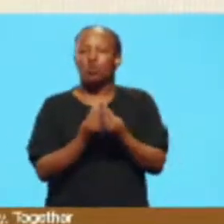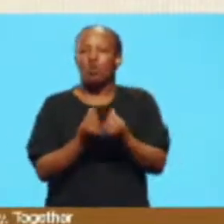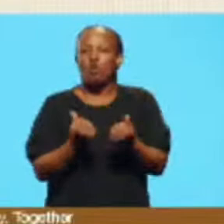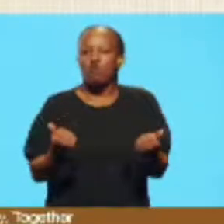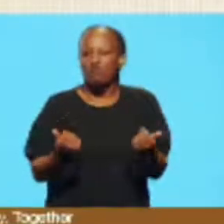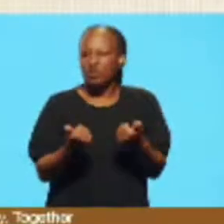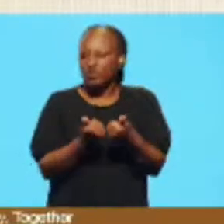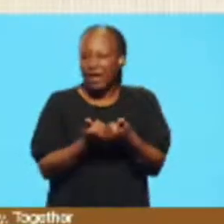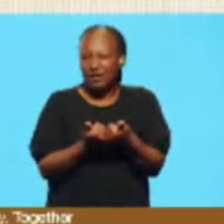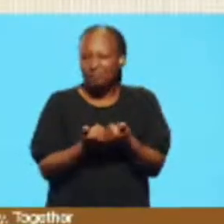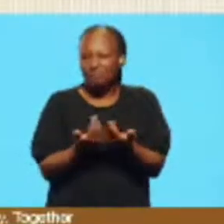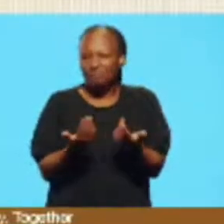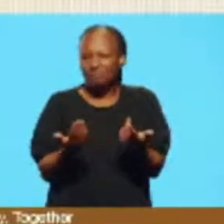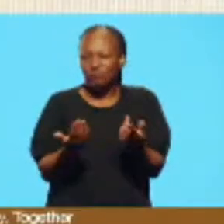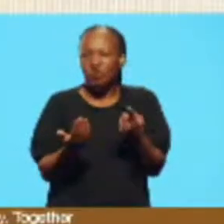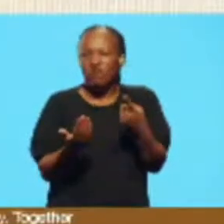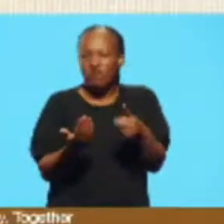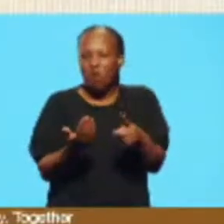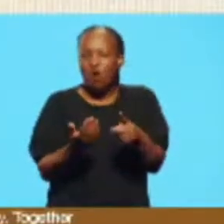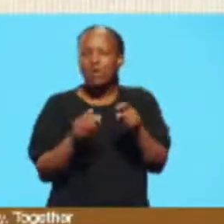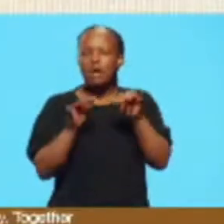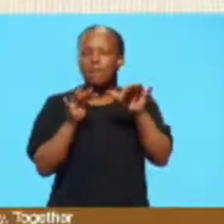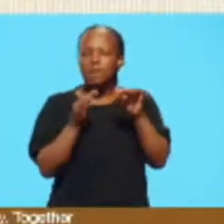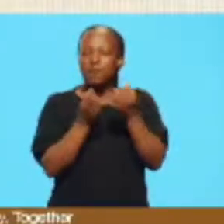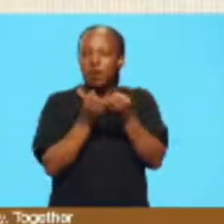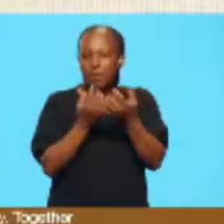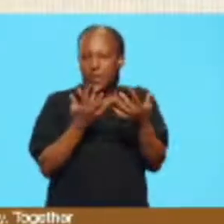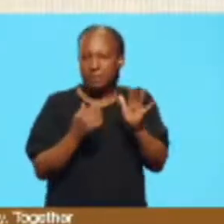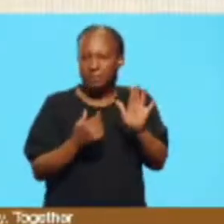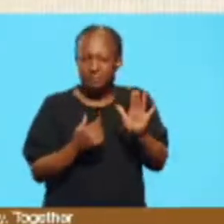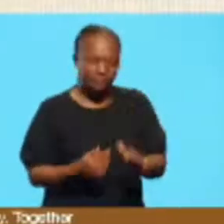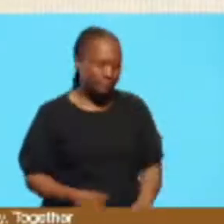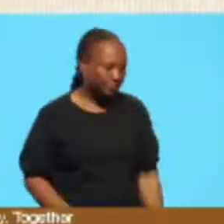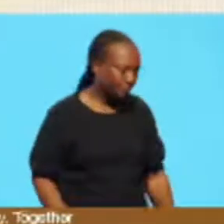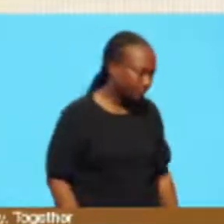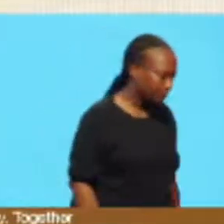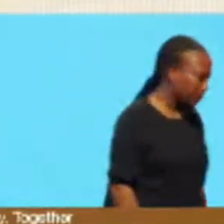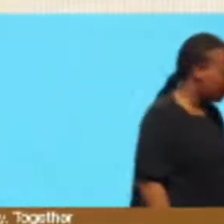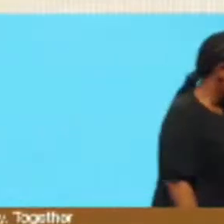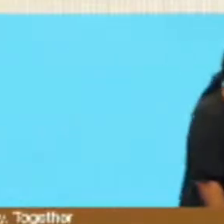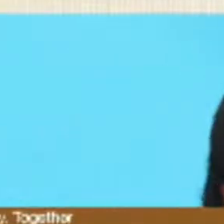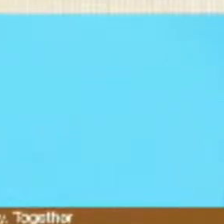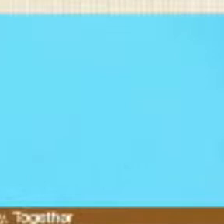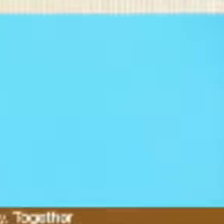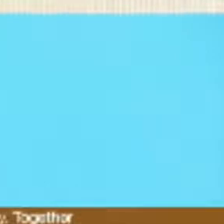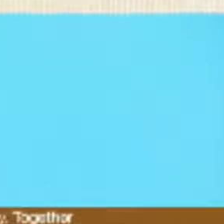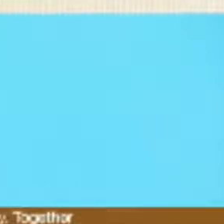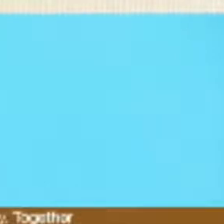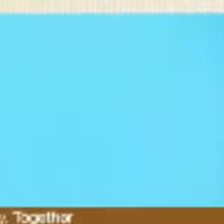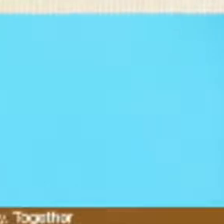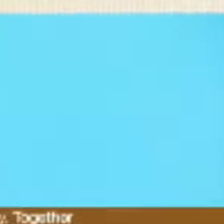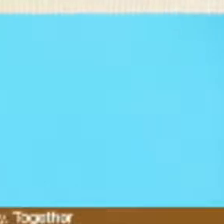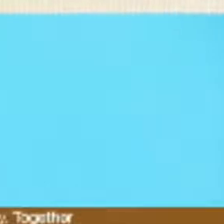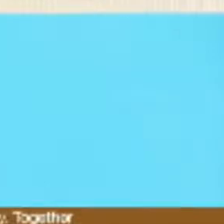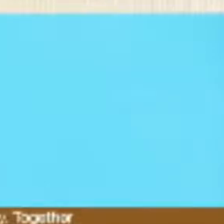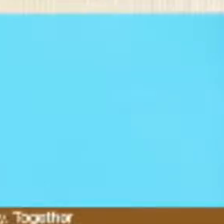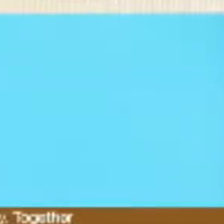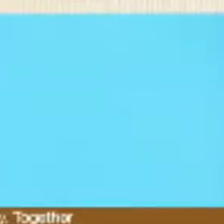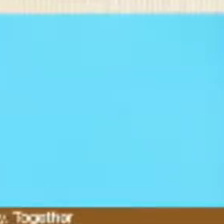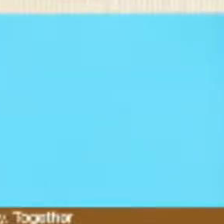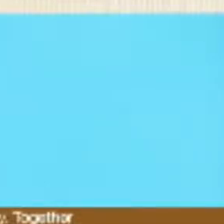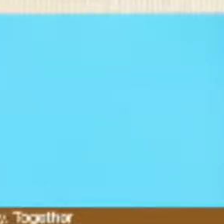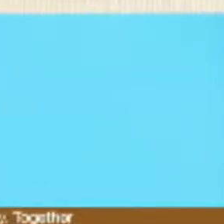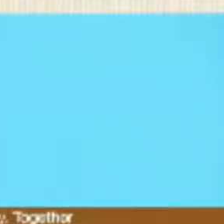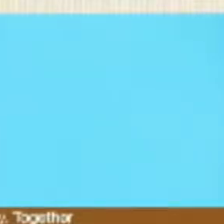the challenges of our population. That's a reason we see our